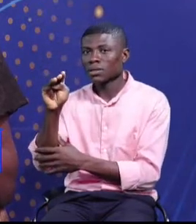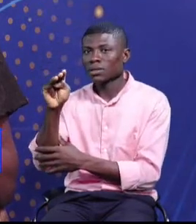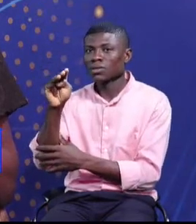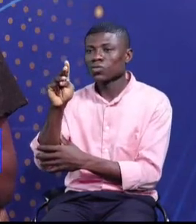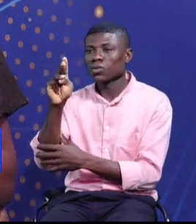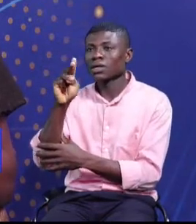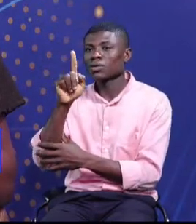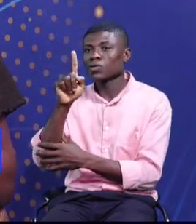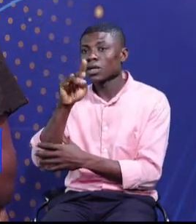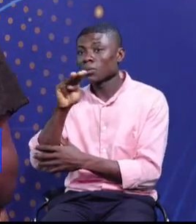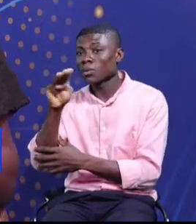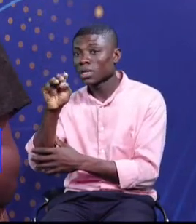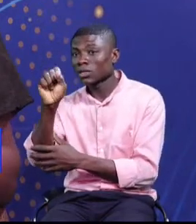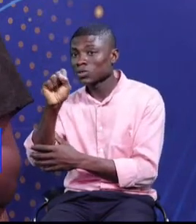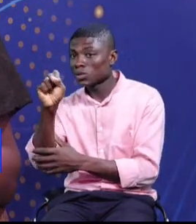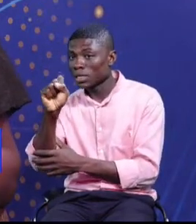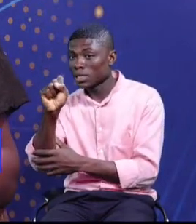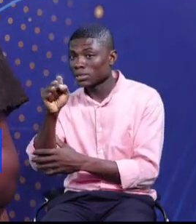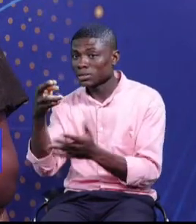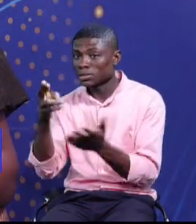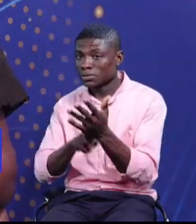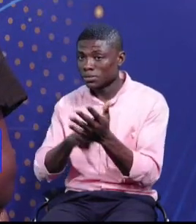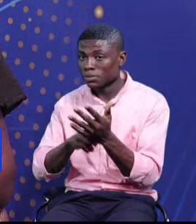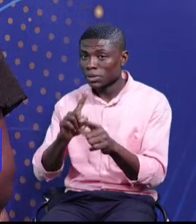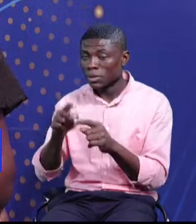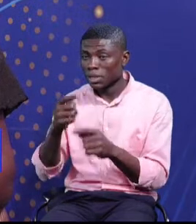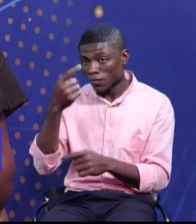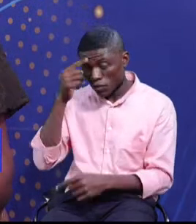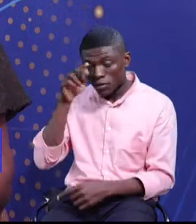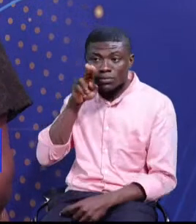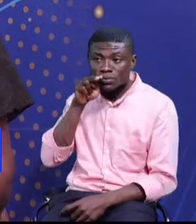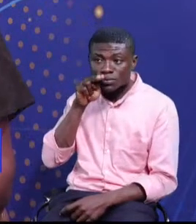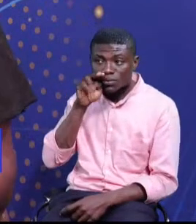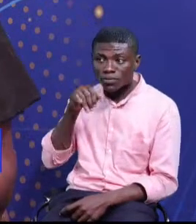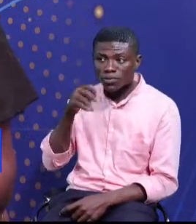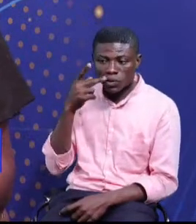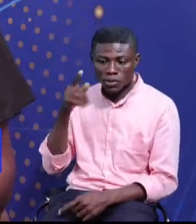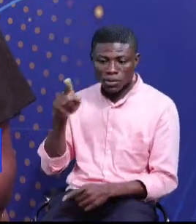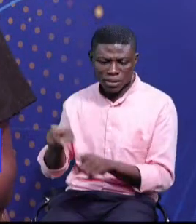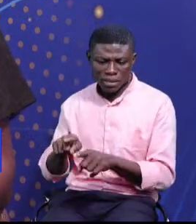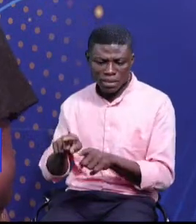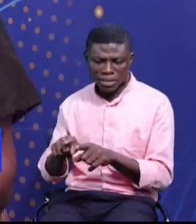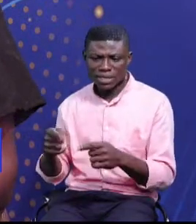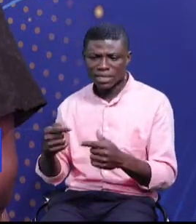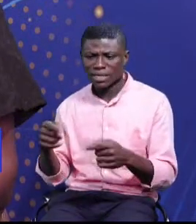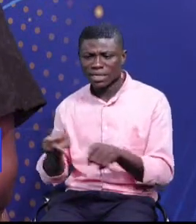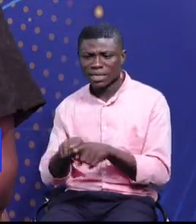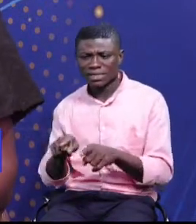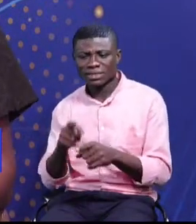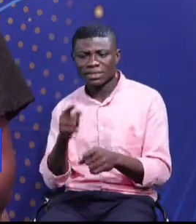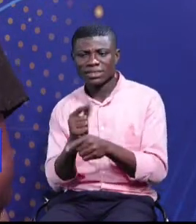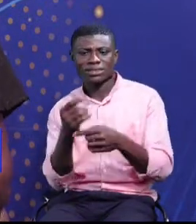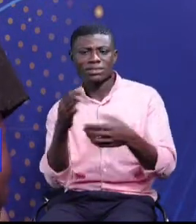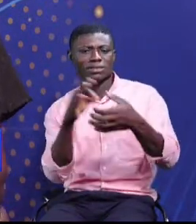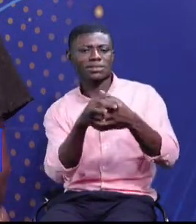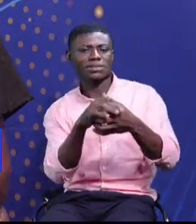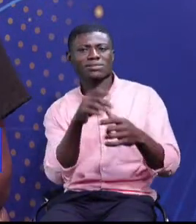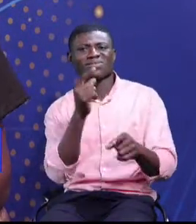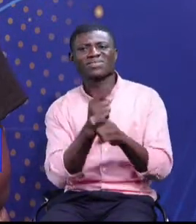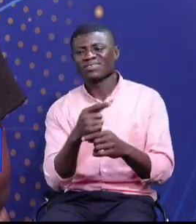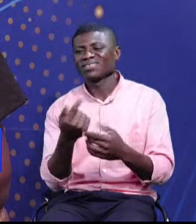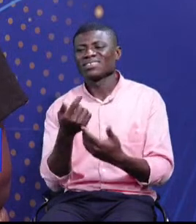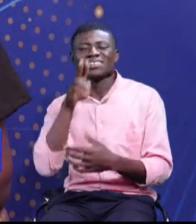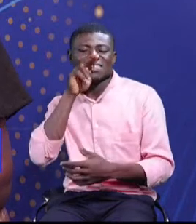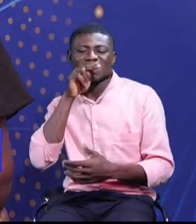USD registration. And for your Nigerian who sees Ghana as their backyard or the extension of their country, it's